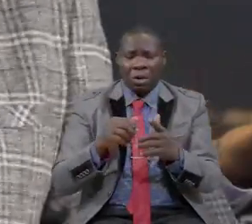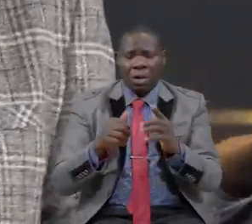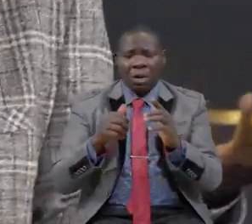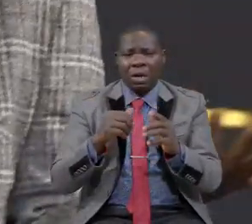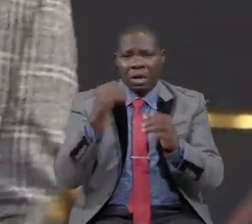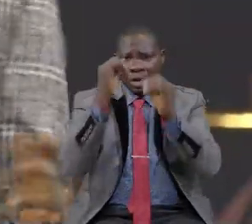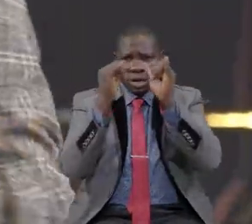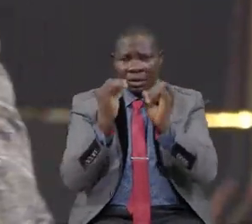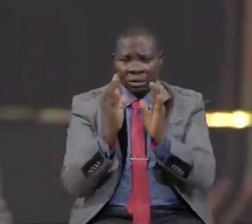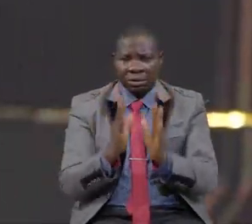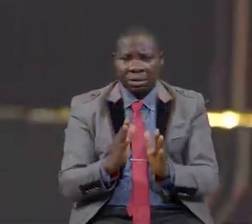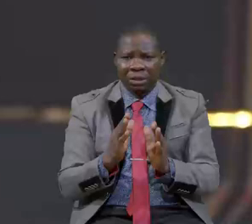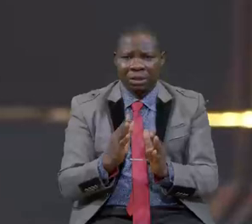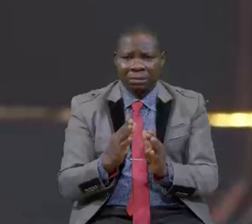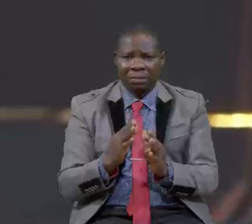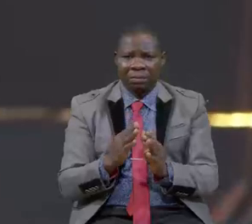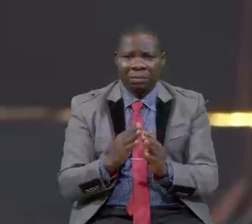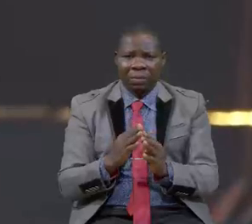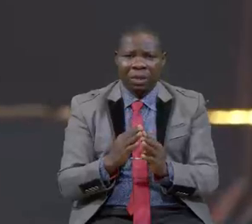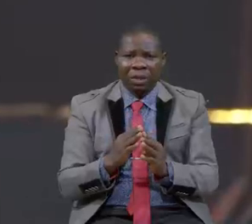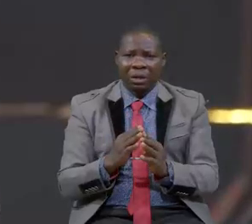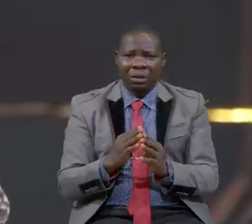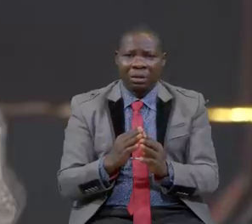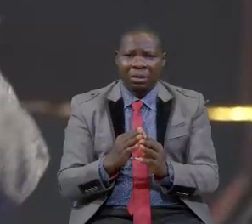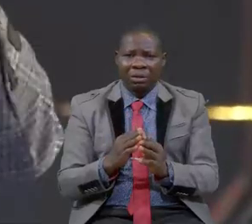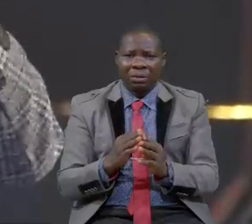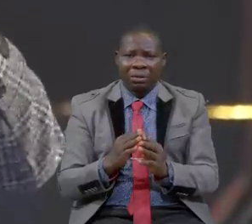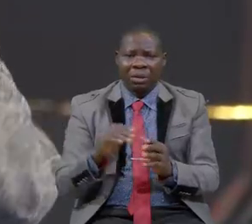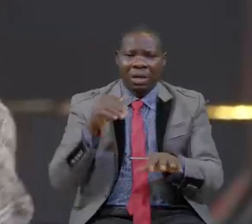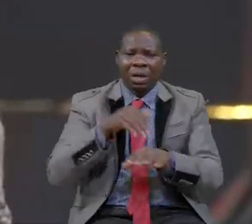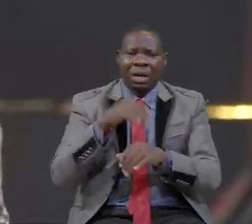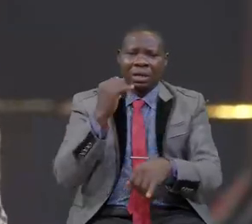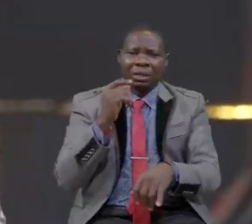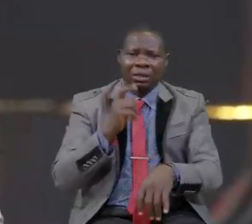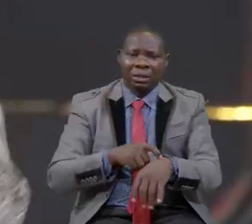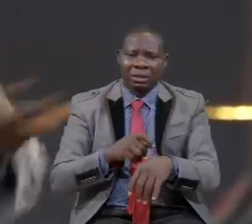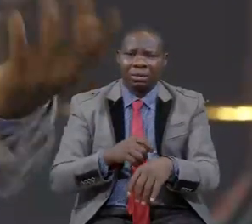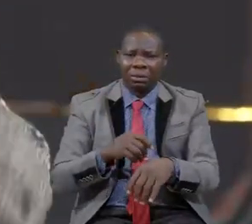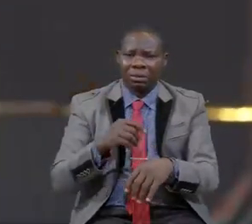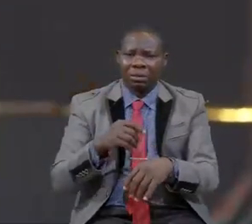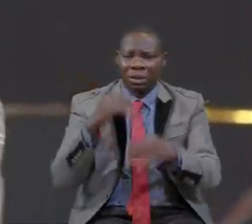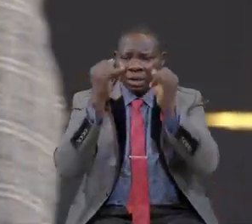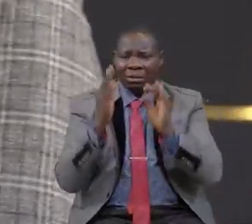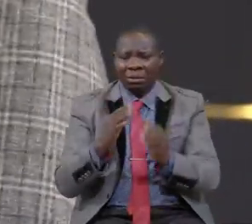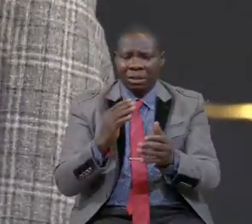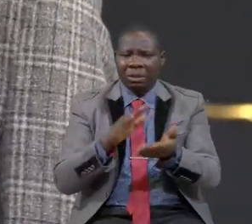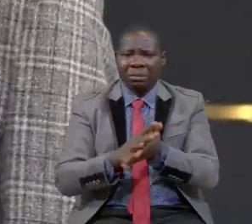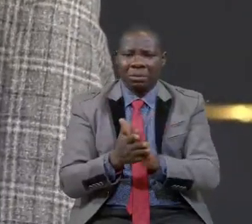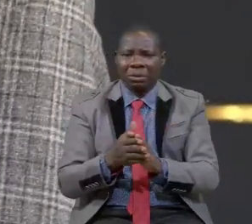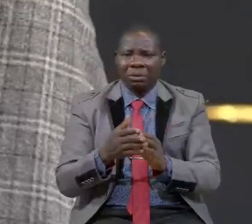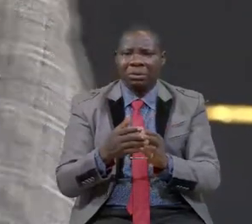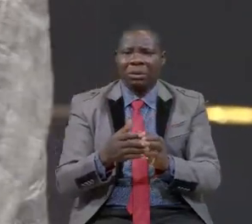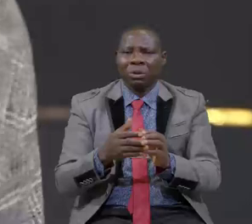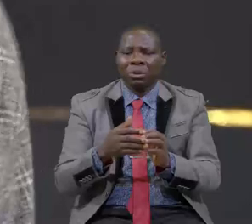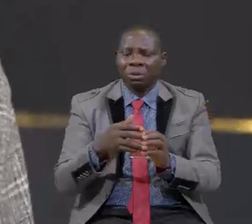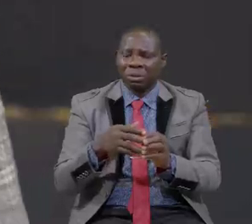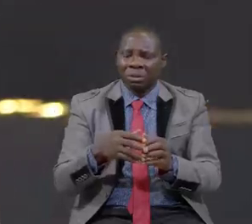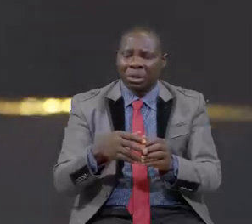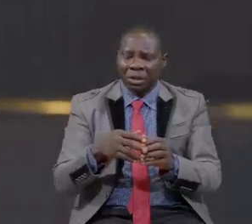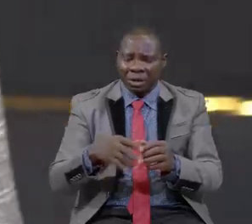adultery becomes the in thing in some societies. That's what everybody does. And